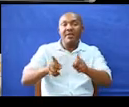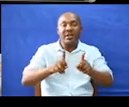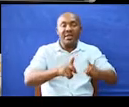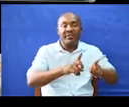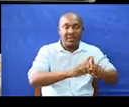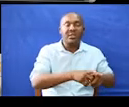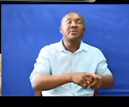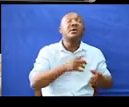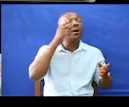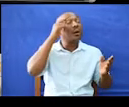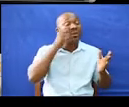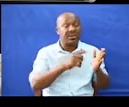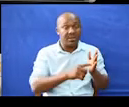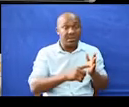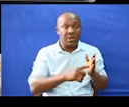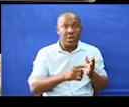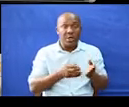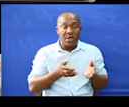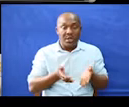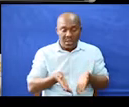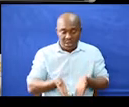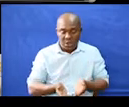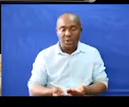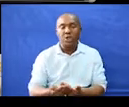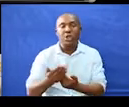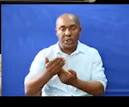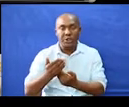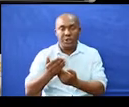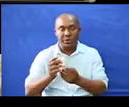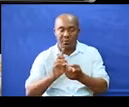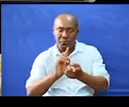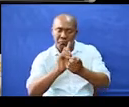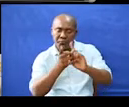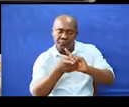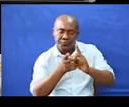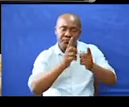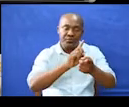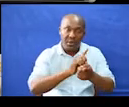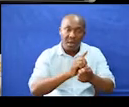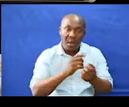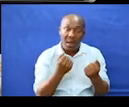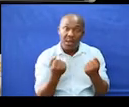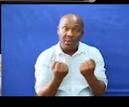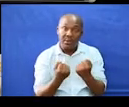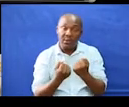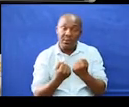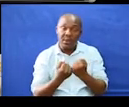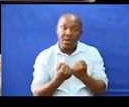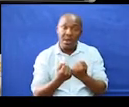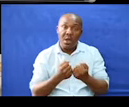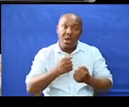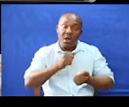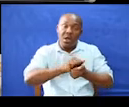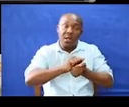the generation of new species. In this time, this would produce organisms from different